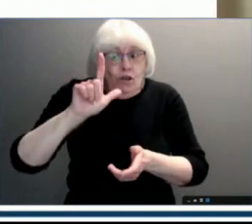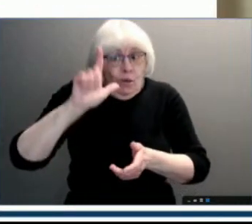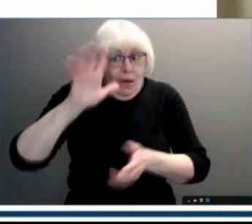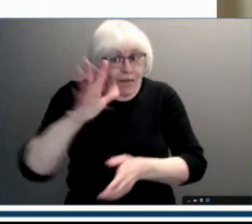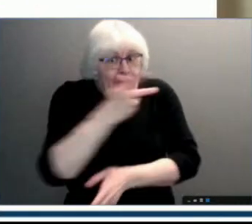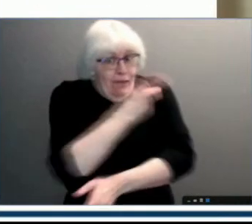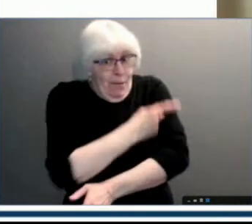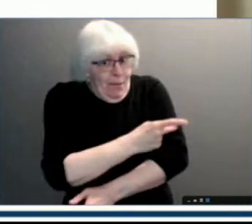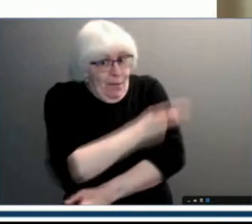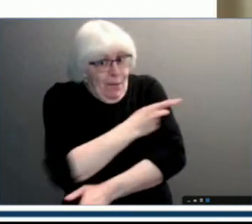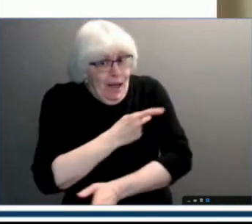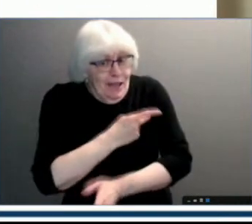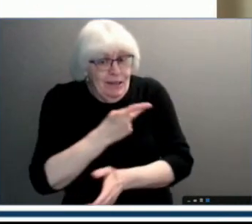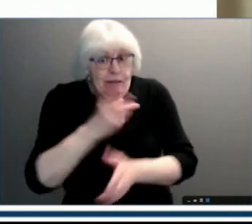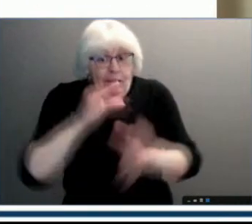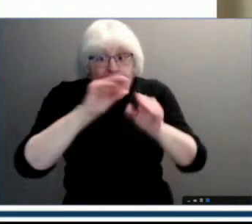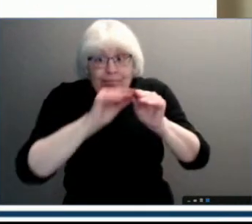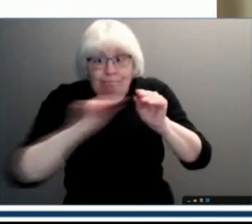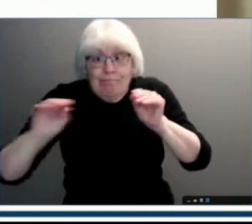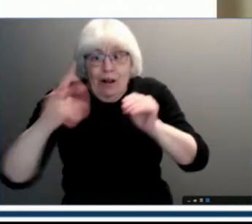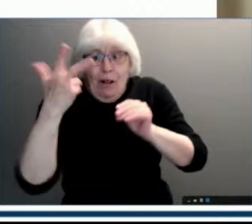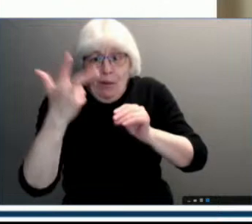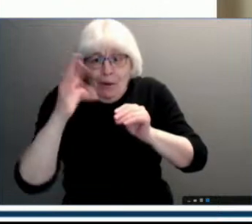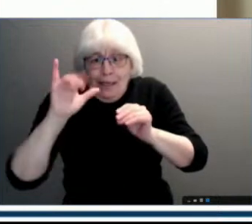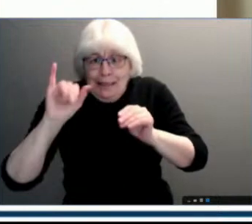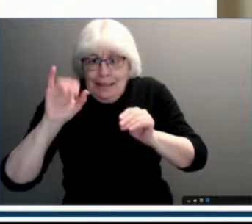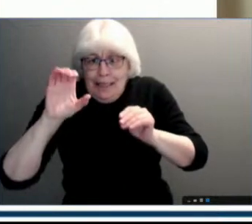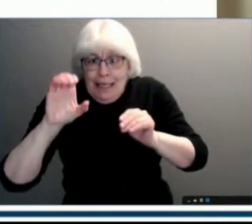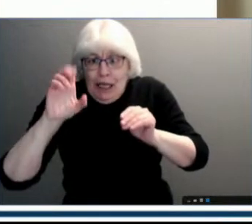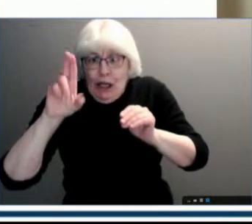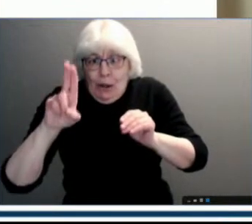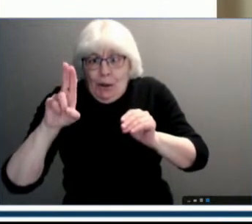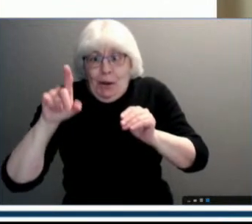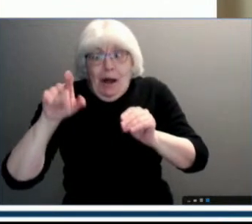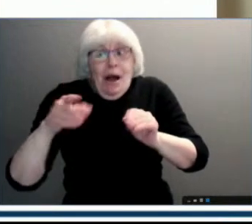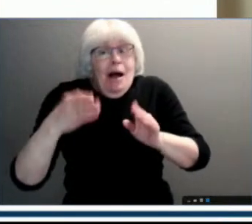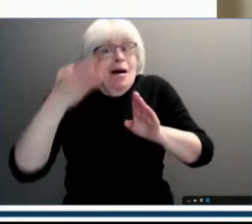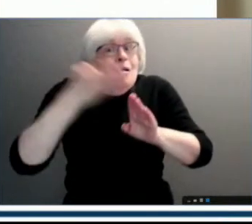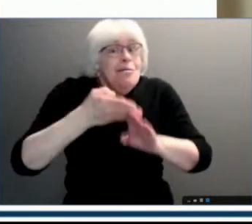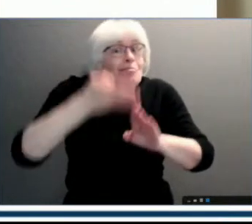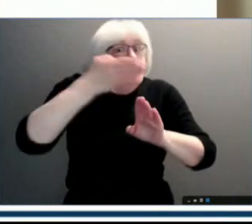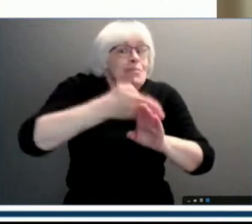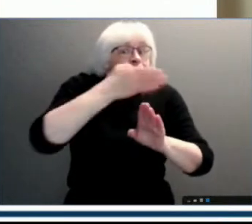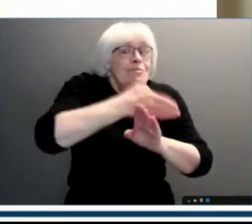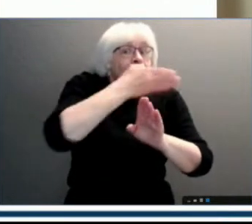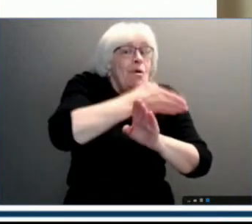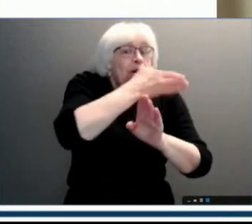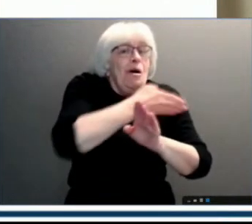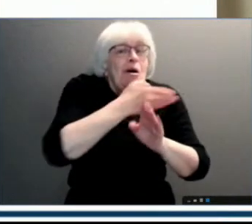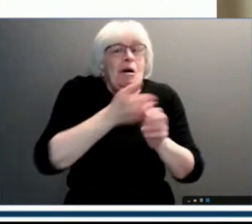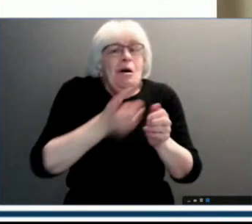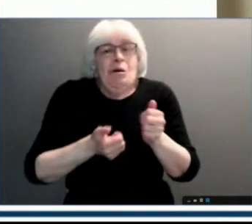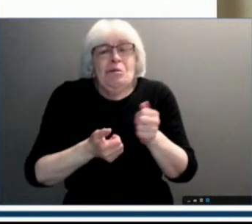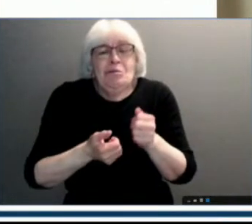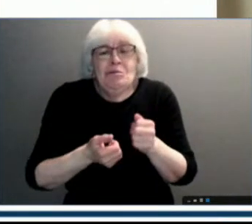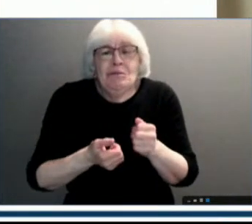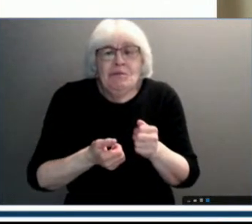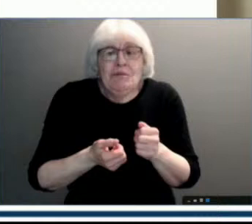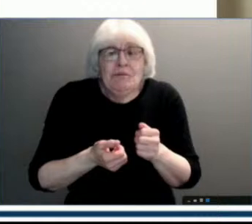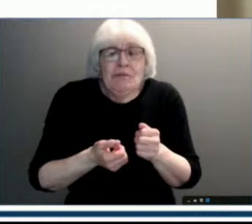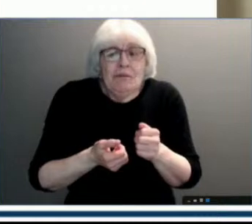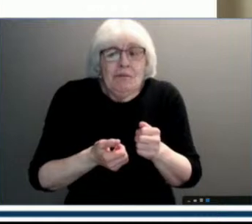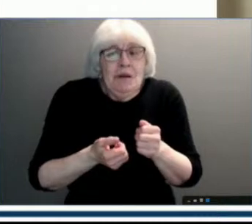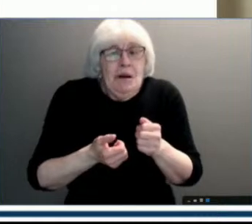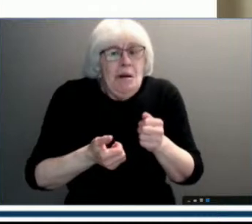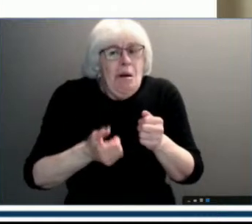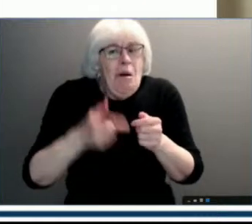key indicators. In previous waves, most of us probably only heard of someone getting COVID, but